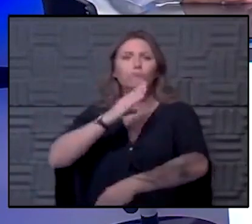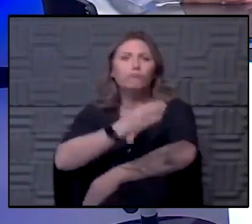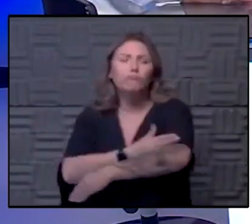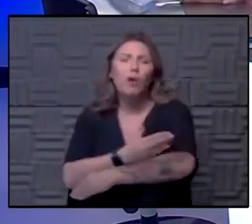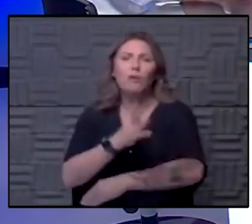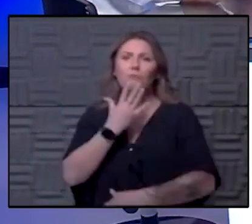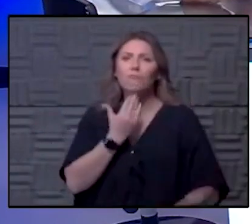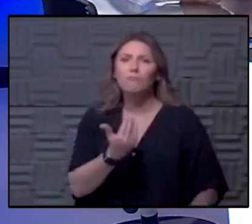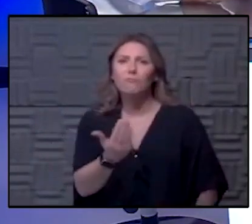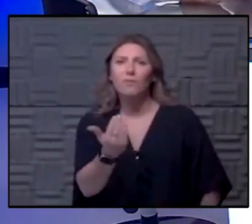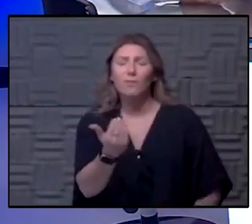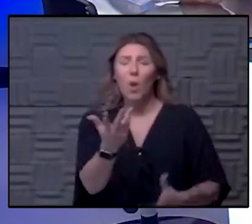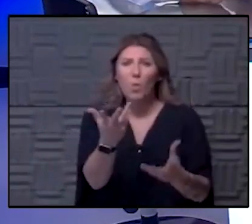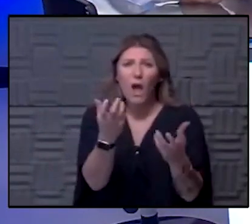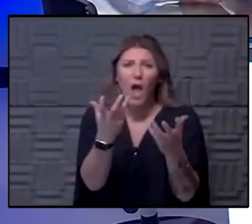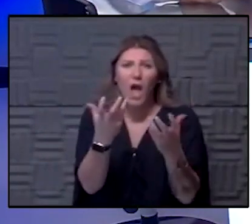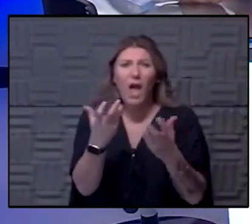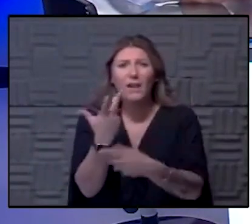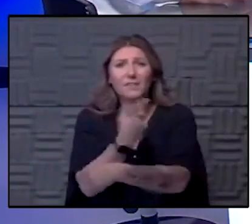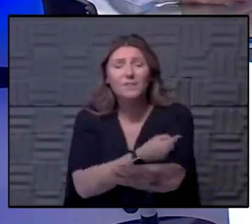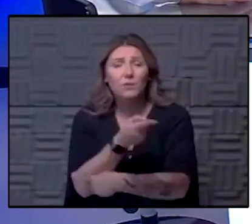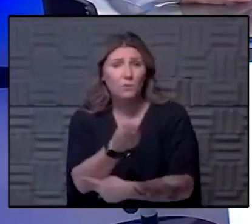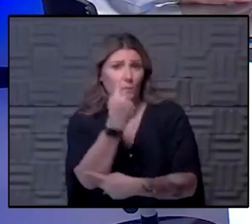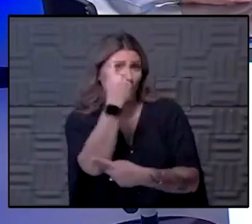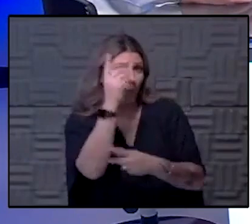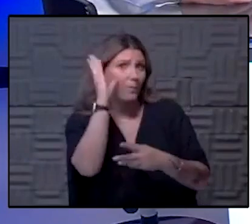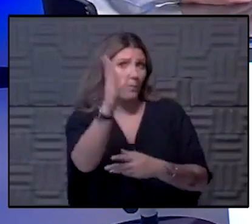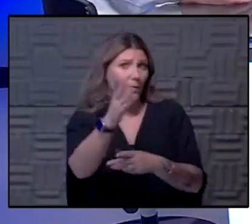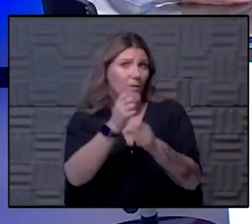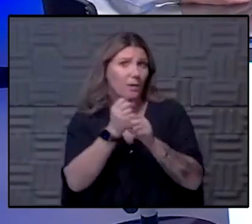the bit to get the vaccine. Do you think she will get one